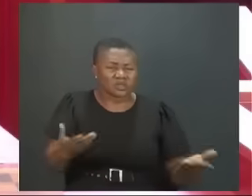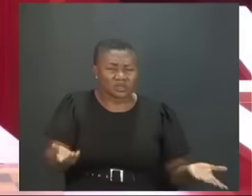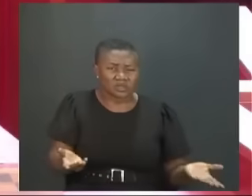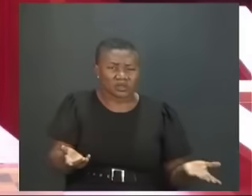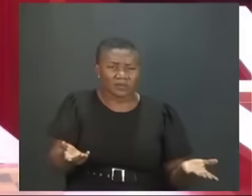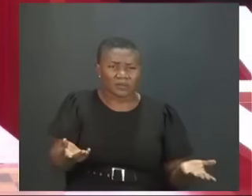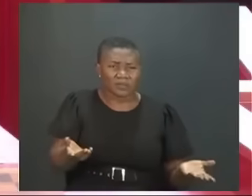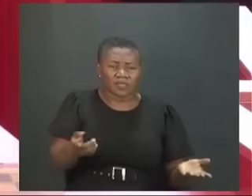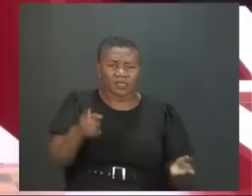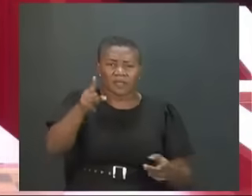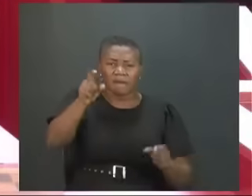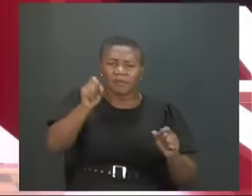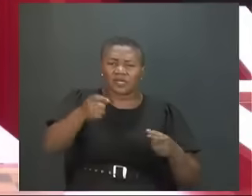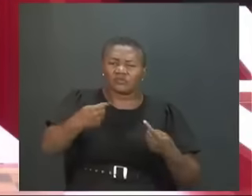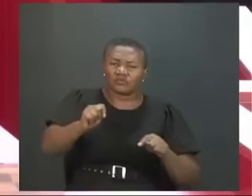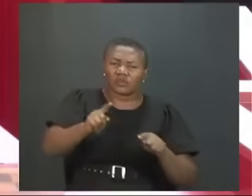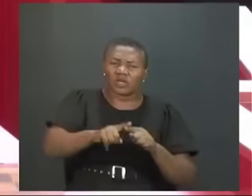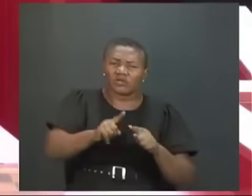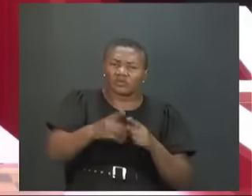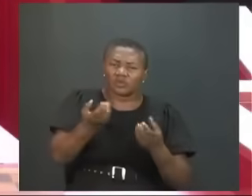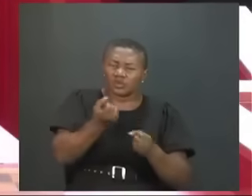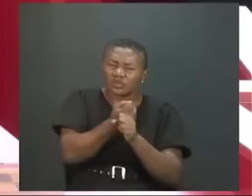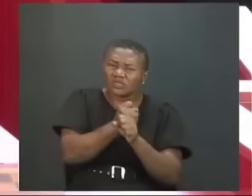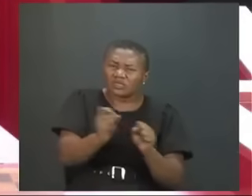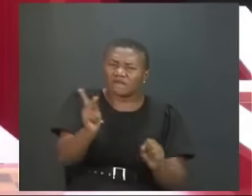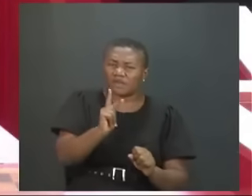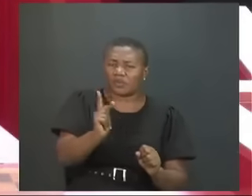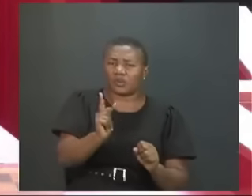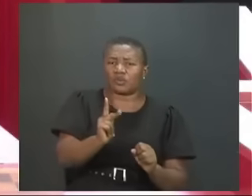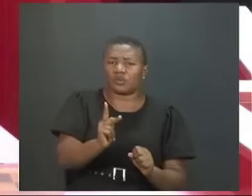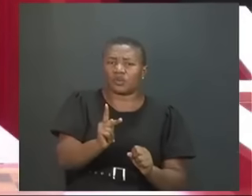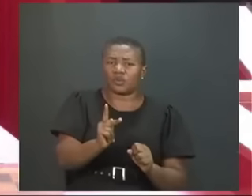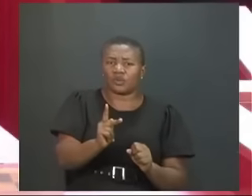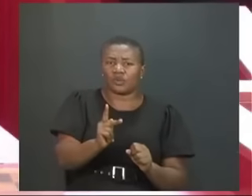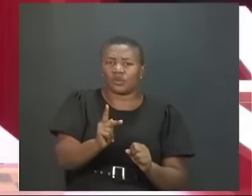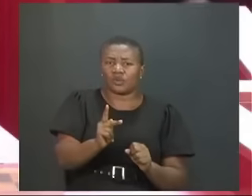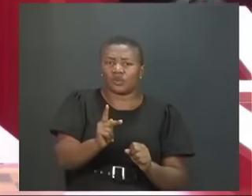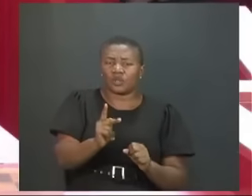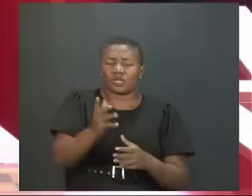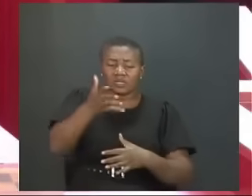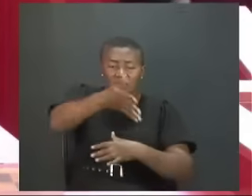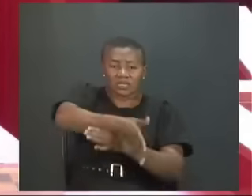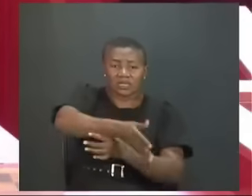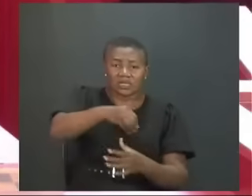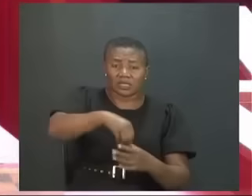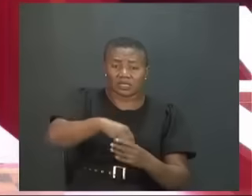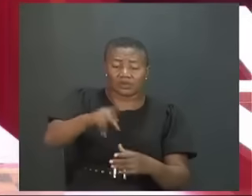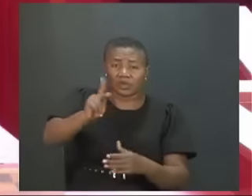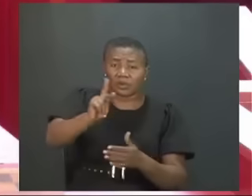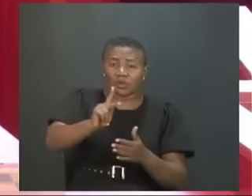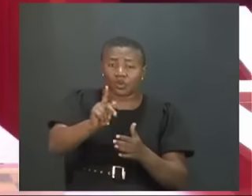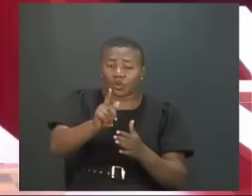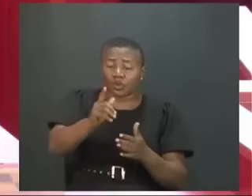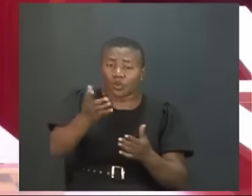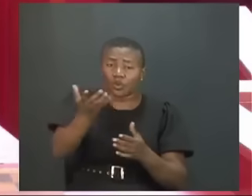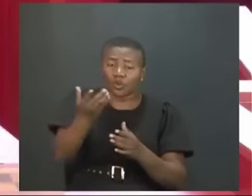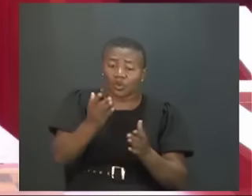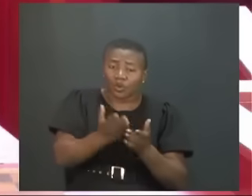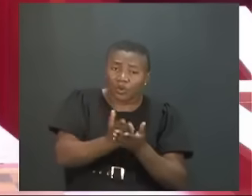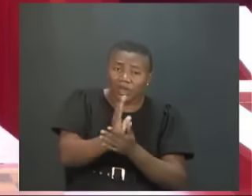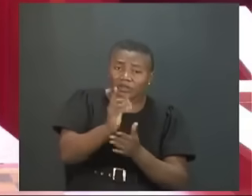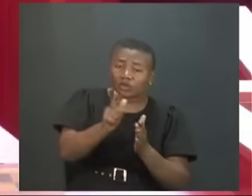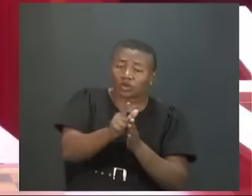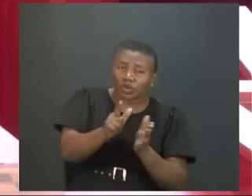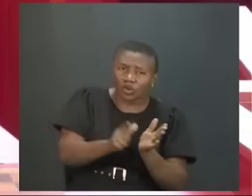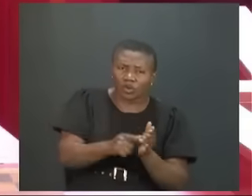is to vindicate rights. We primarily are to enact legislation, hold the